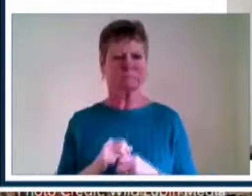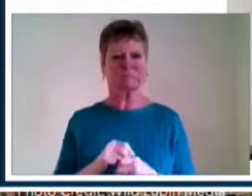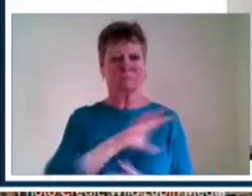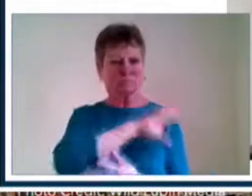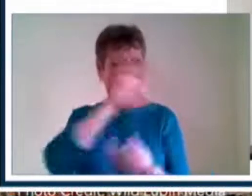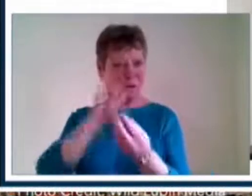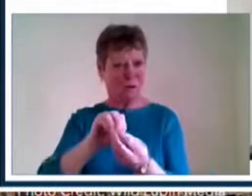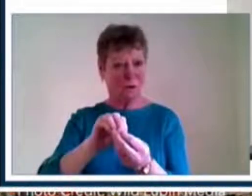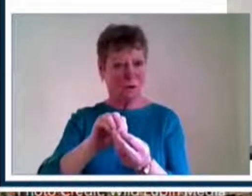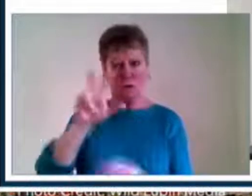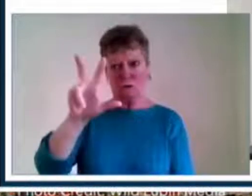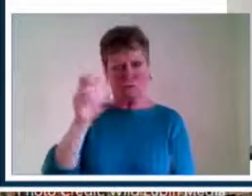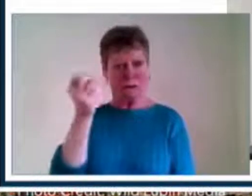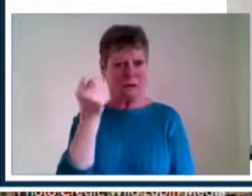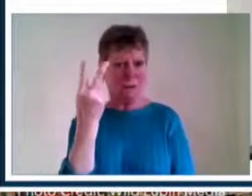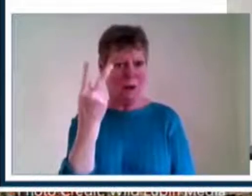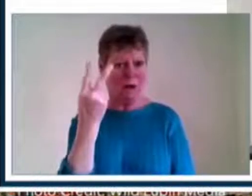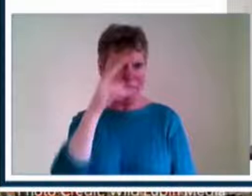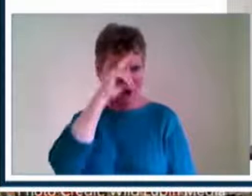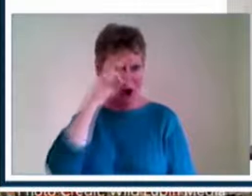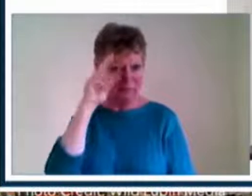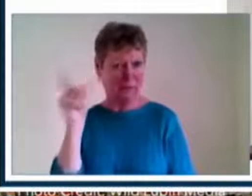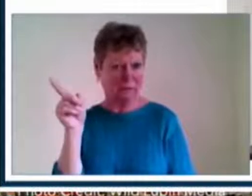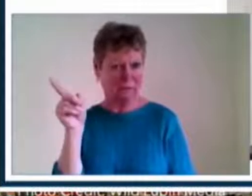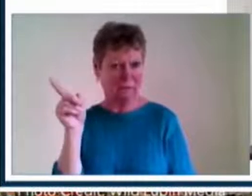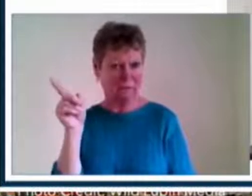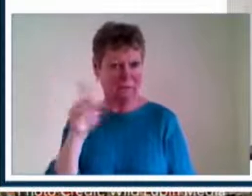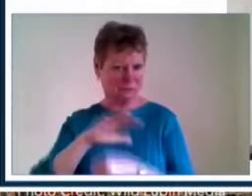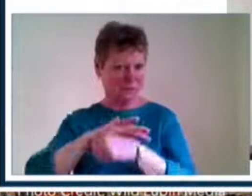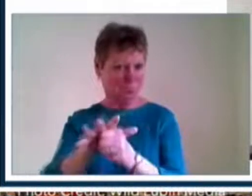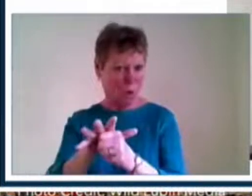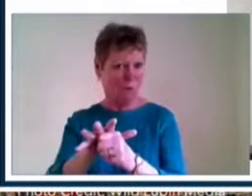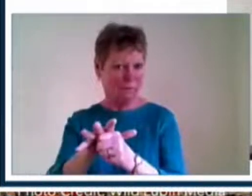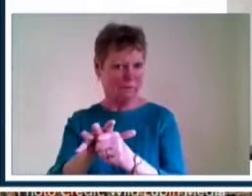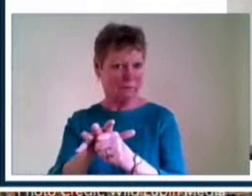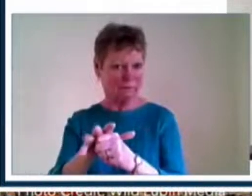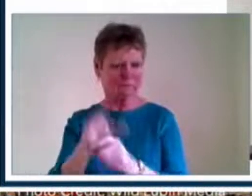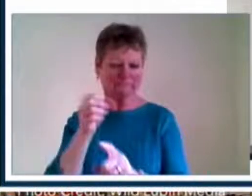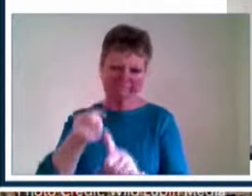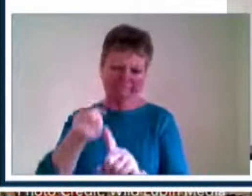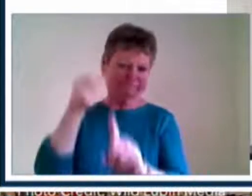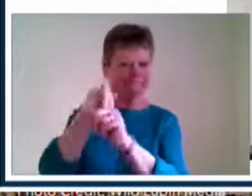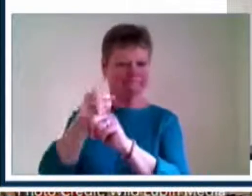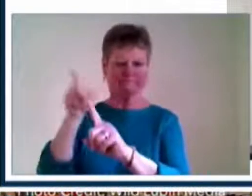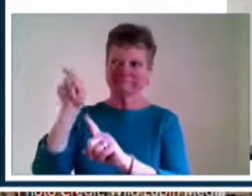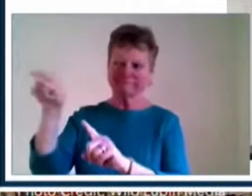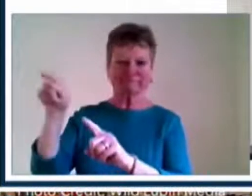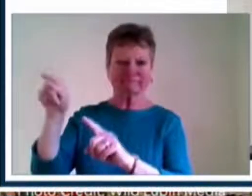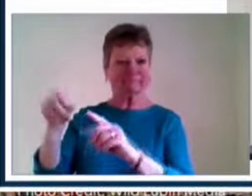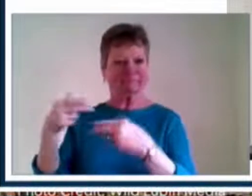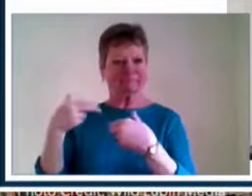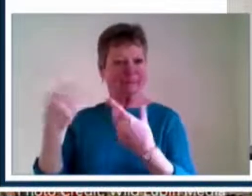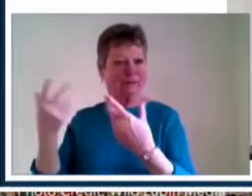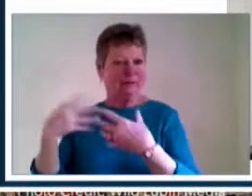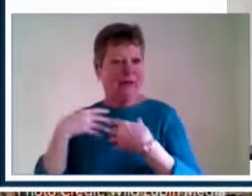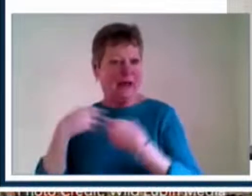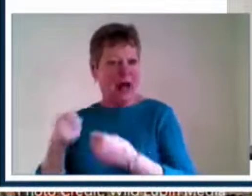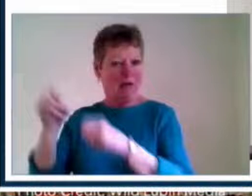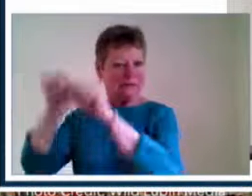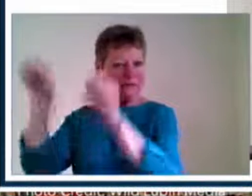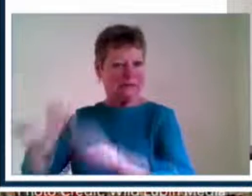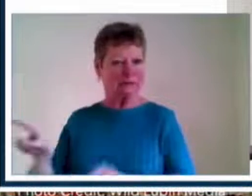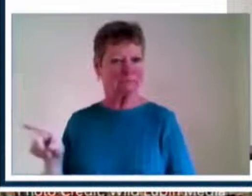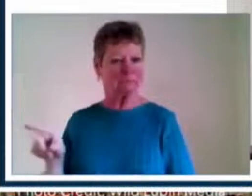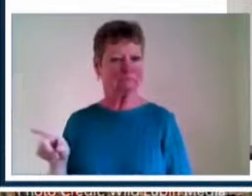Nova Scotians in hospital with COVID impacting the healthcare system. That means that in addition to